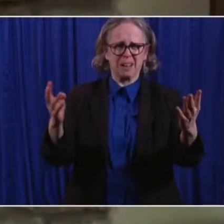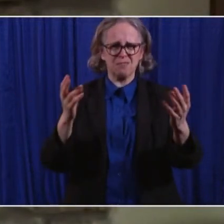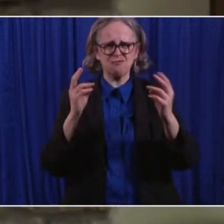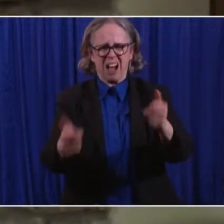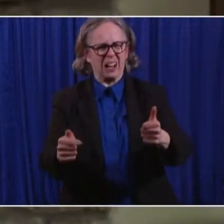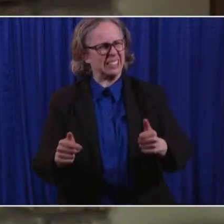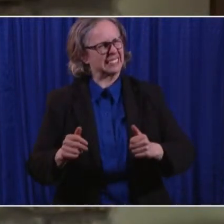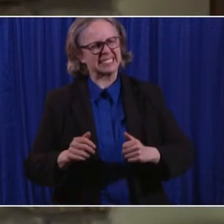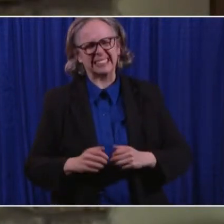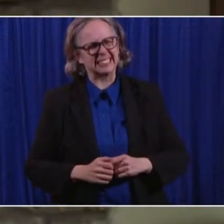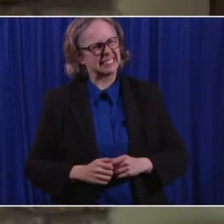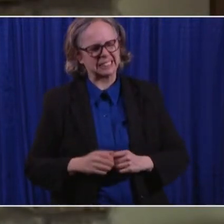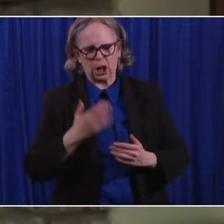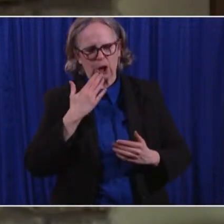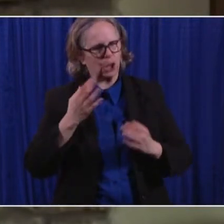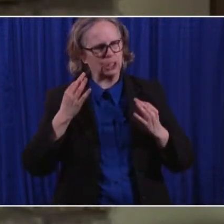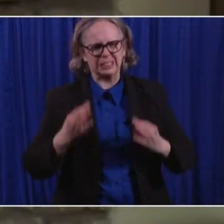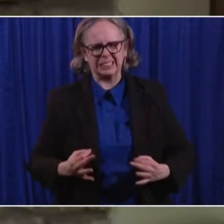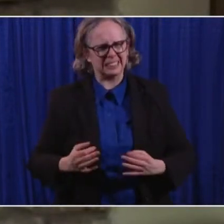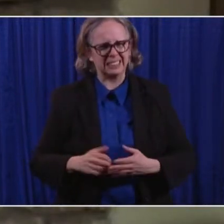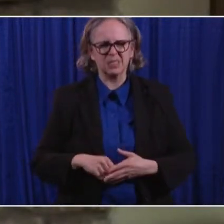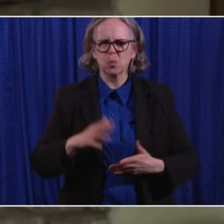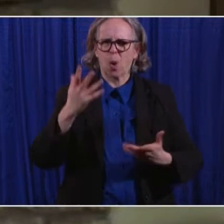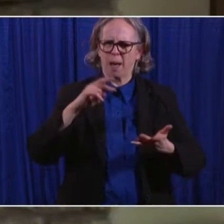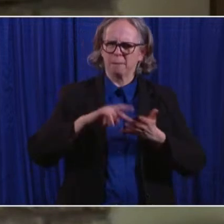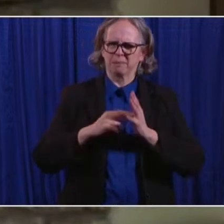or you're saying we can't really